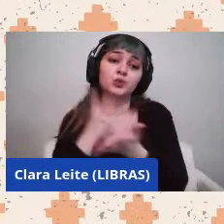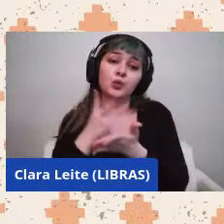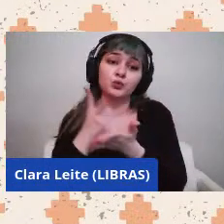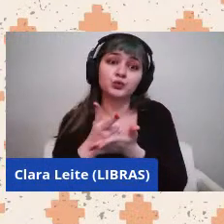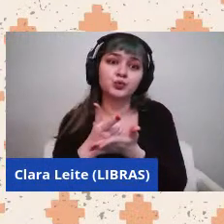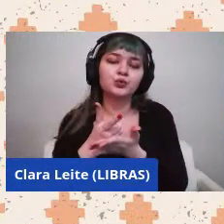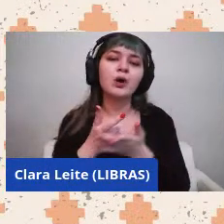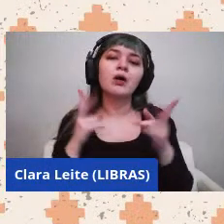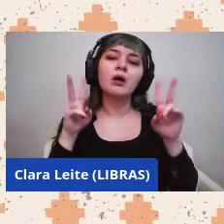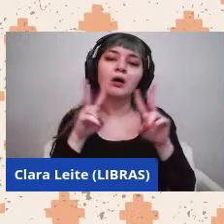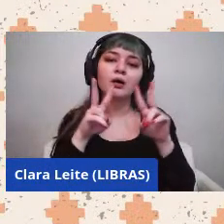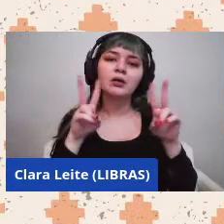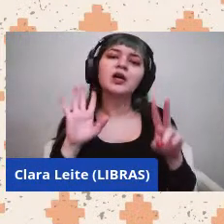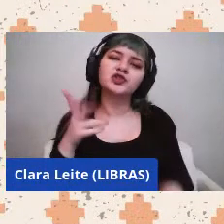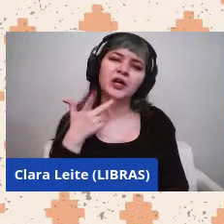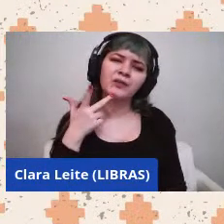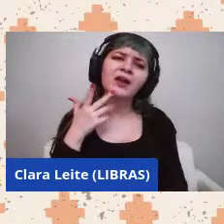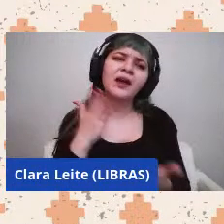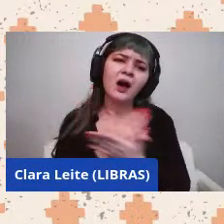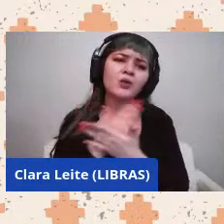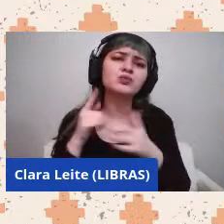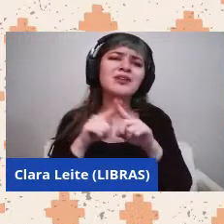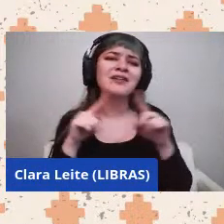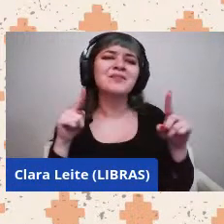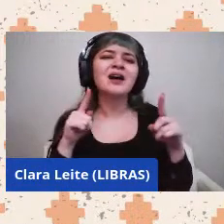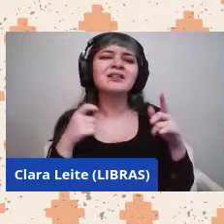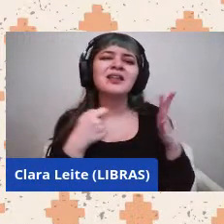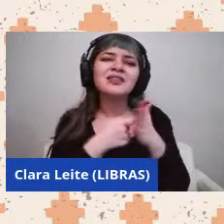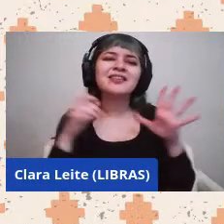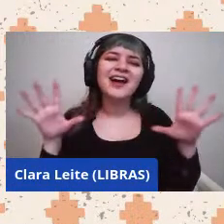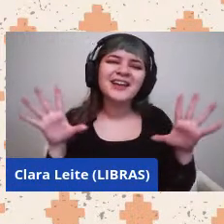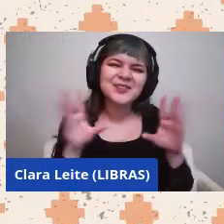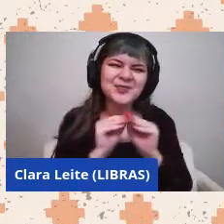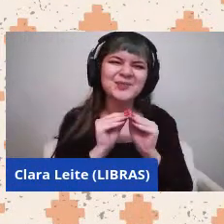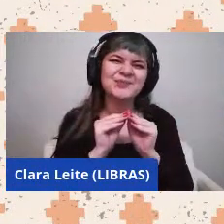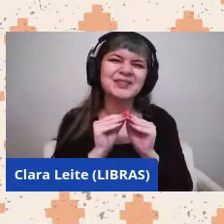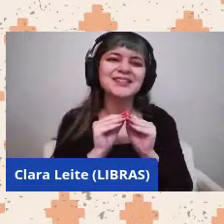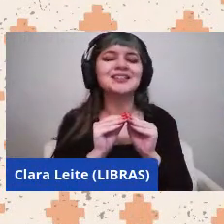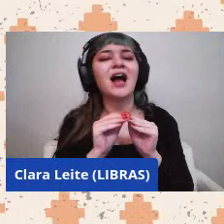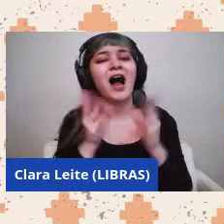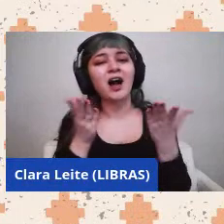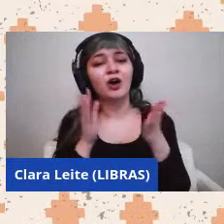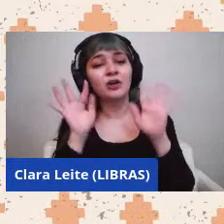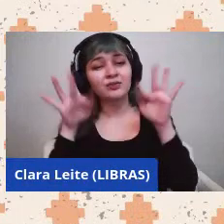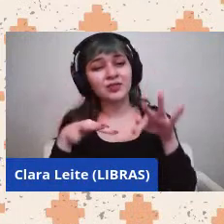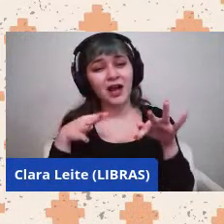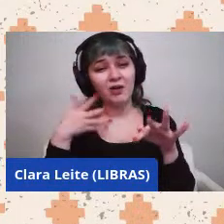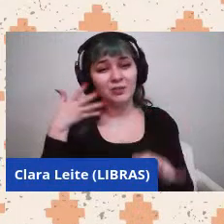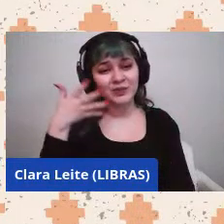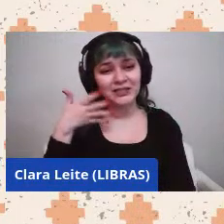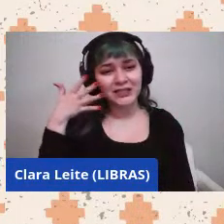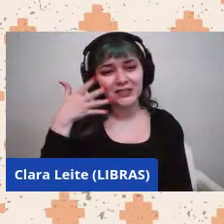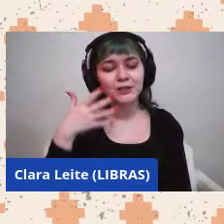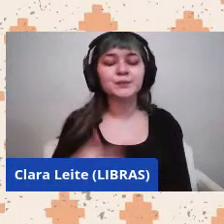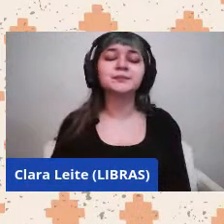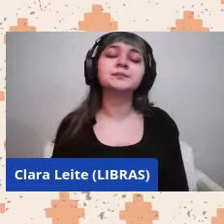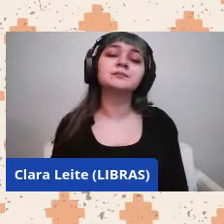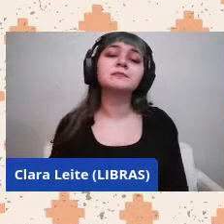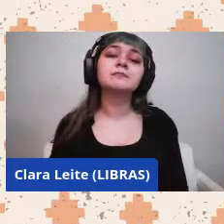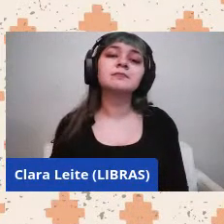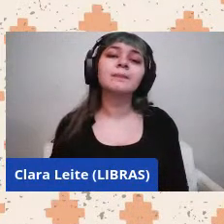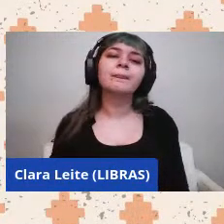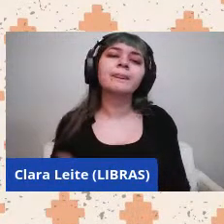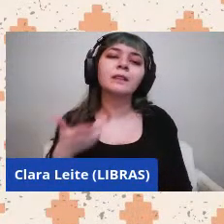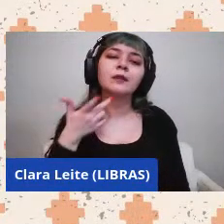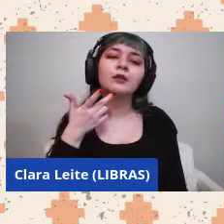to already, but I just wanted to summarise these in the final part of my presentation. But I did want to start